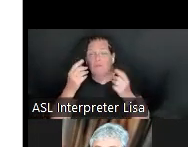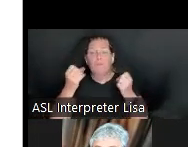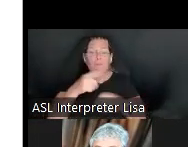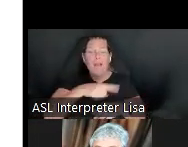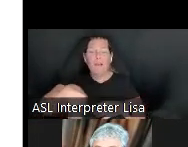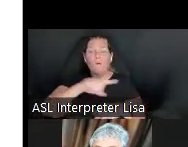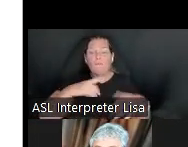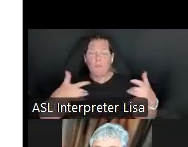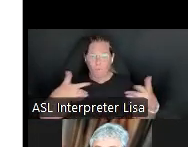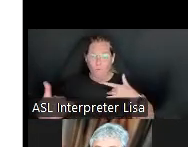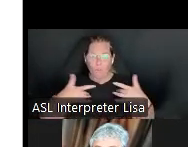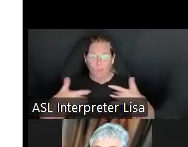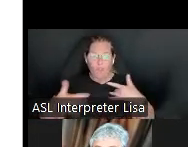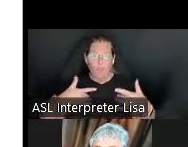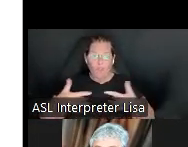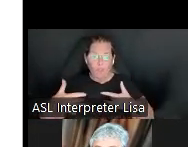concerns,